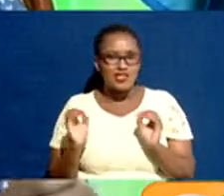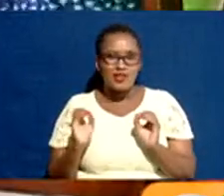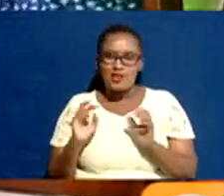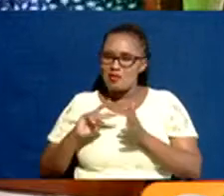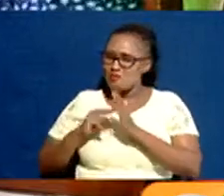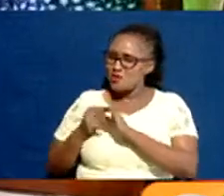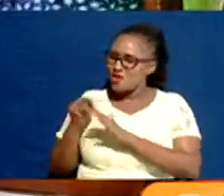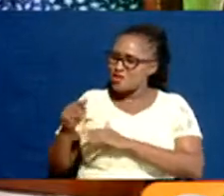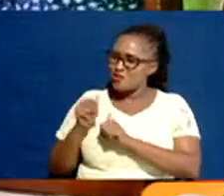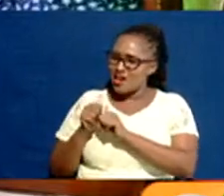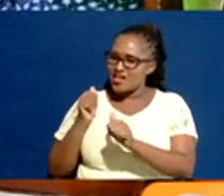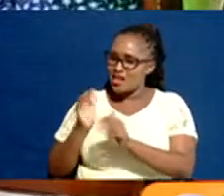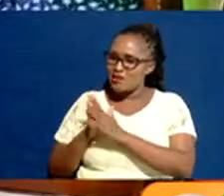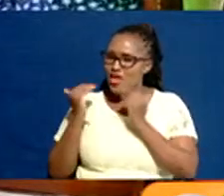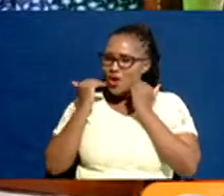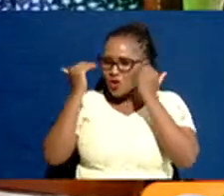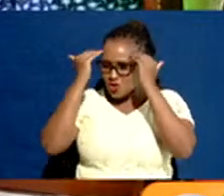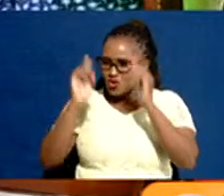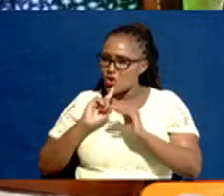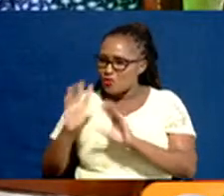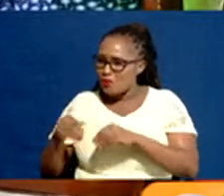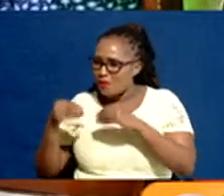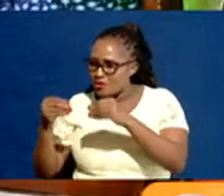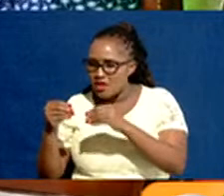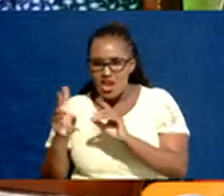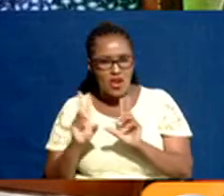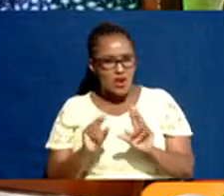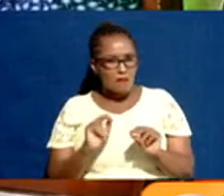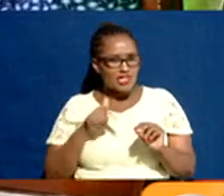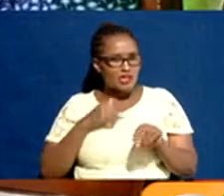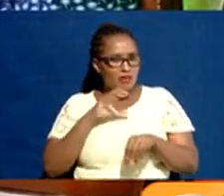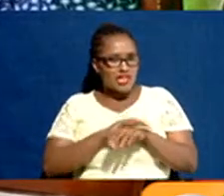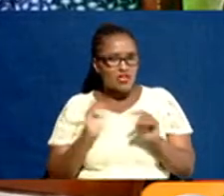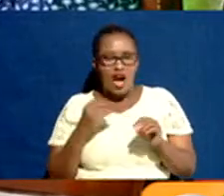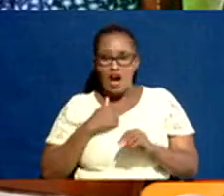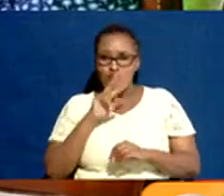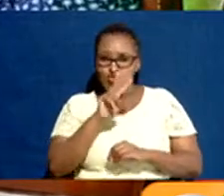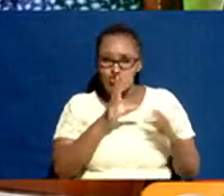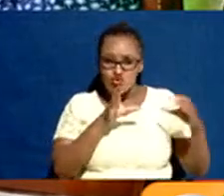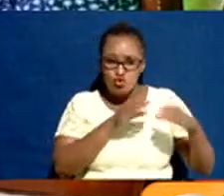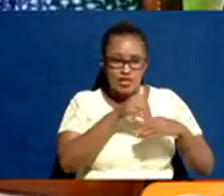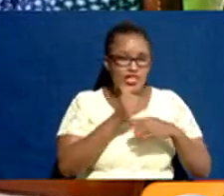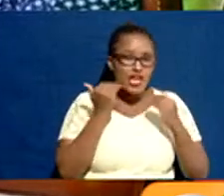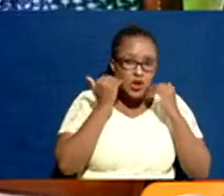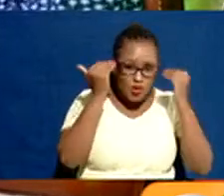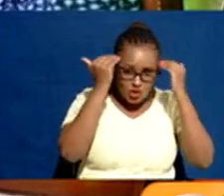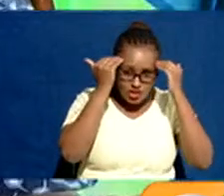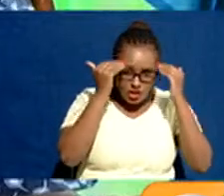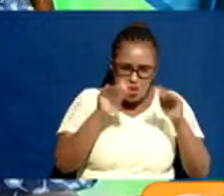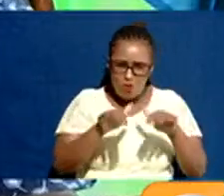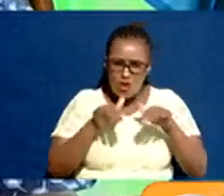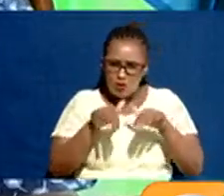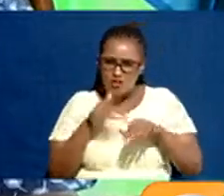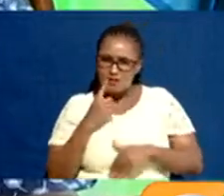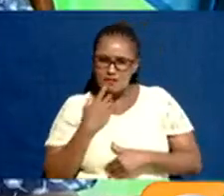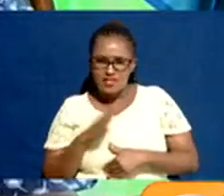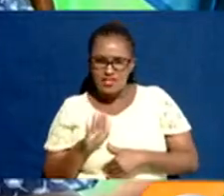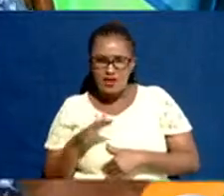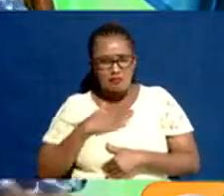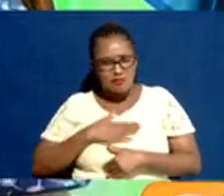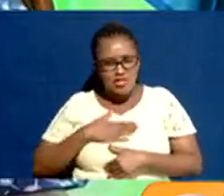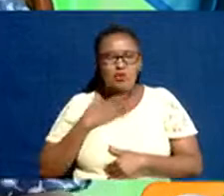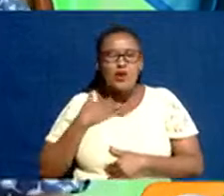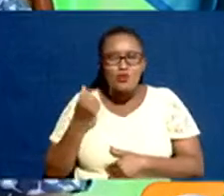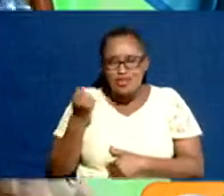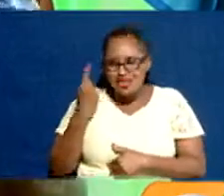with your court order? No, I have not been issued. You are not party though. So there were two parties in court. Yeah, yeah, listen, okay, let me finish. Allow me to get the...